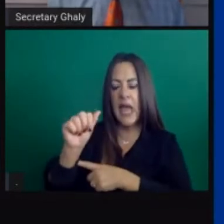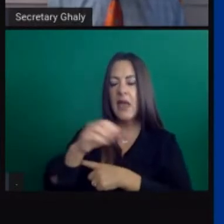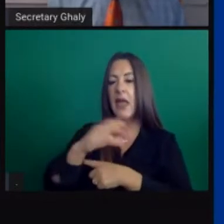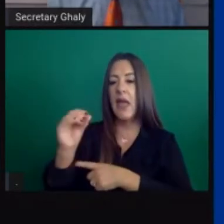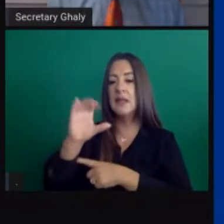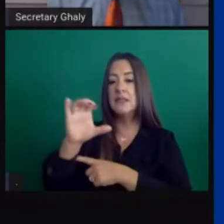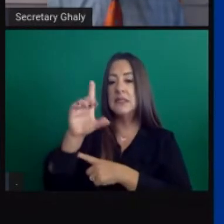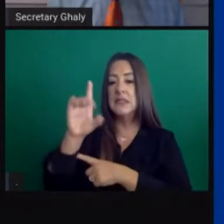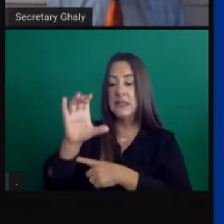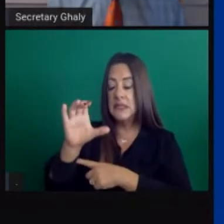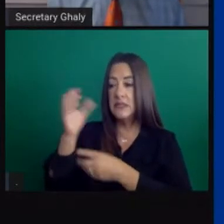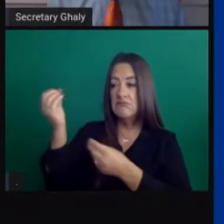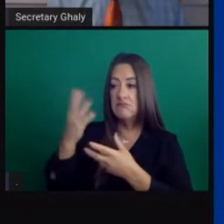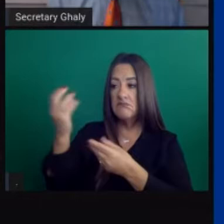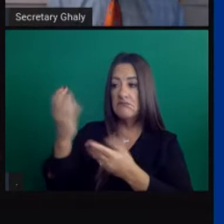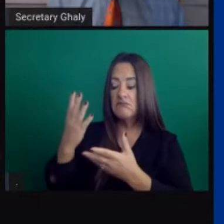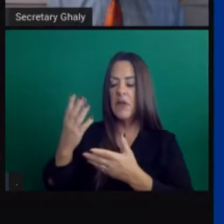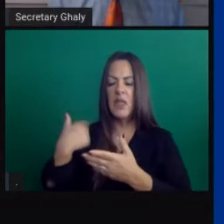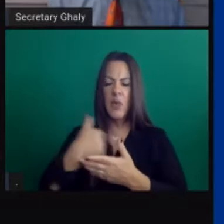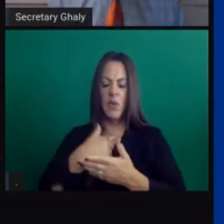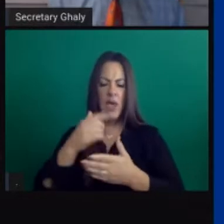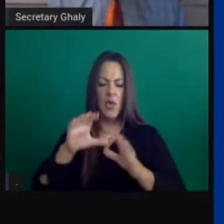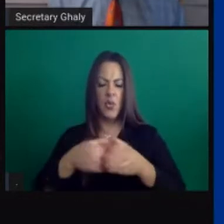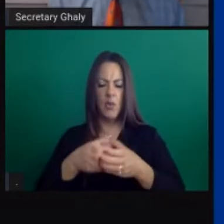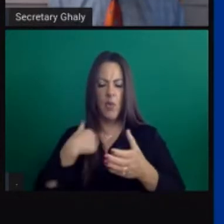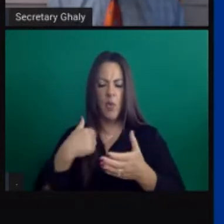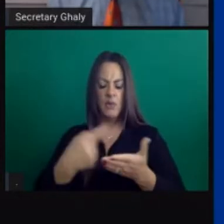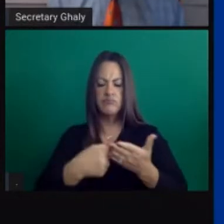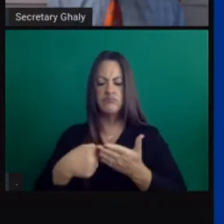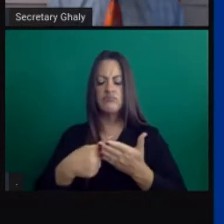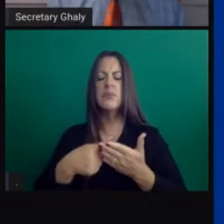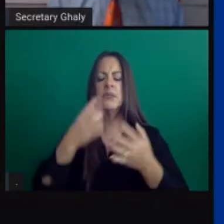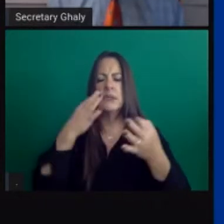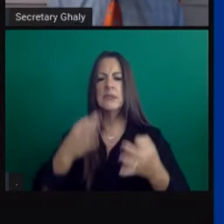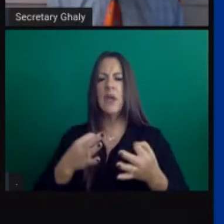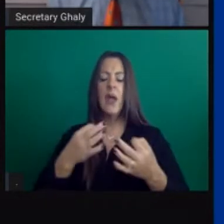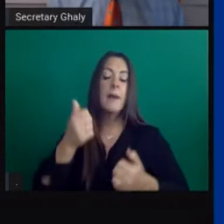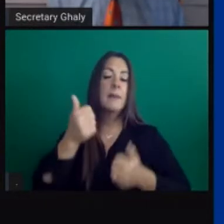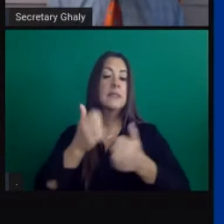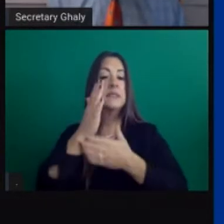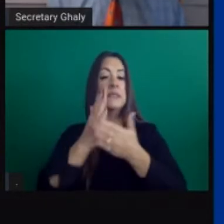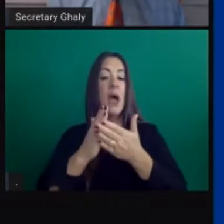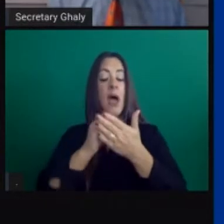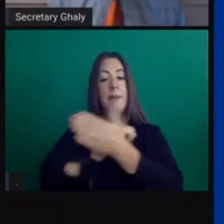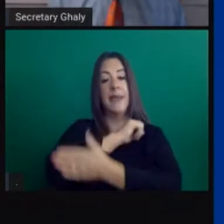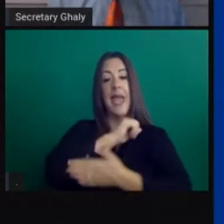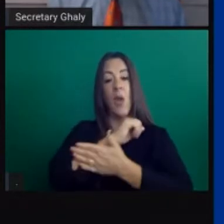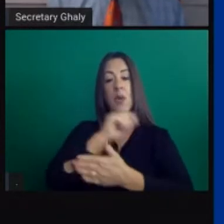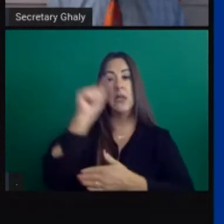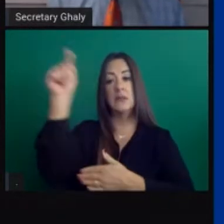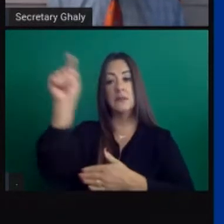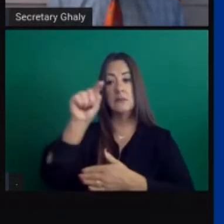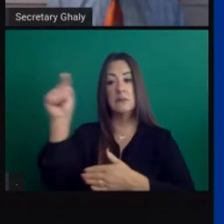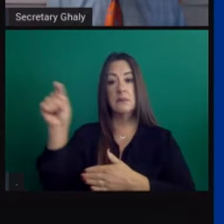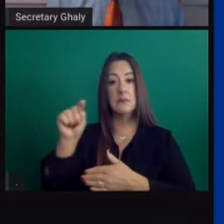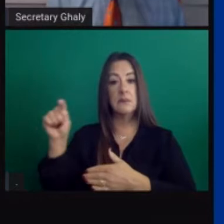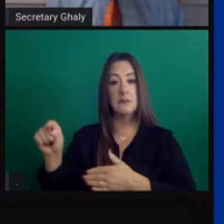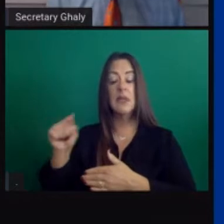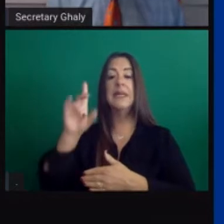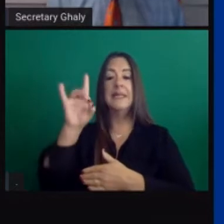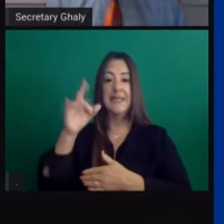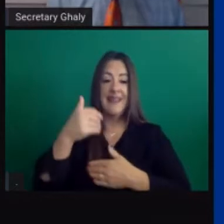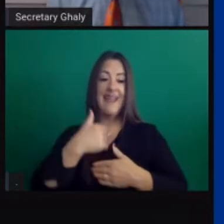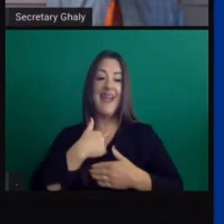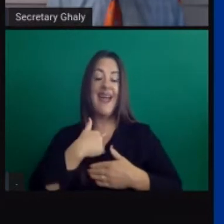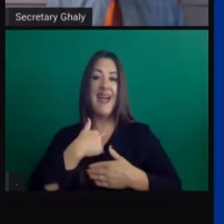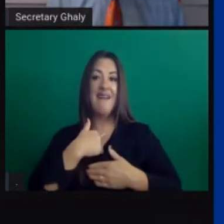determination. We know that this has meant that some counties, some sites who've been distributed this,